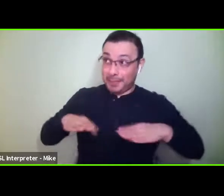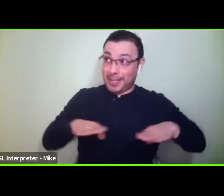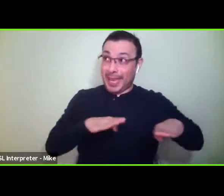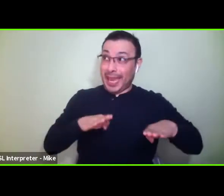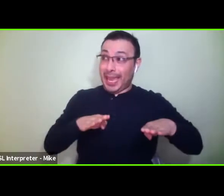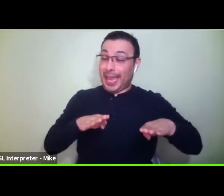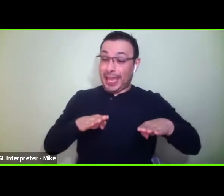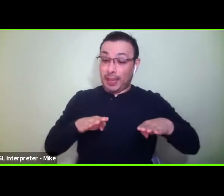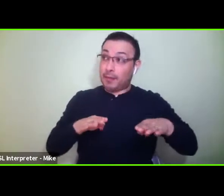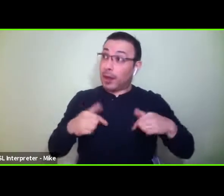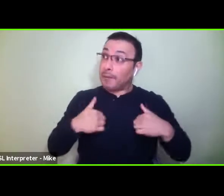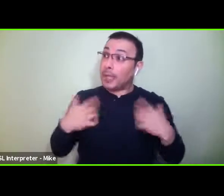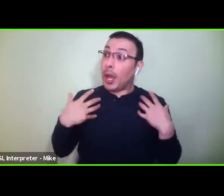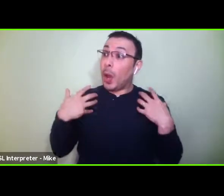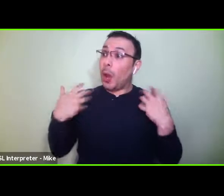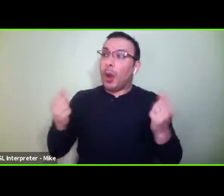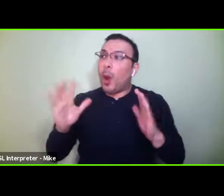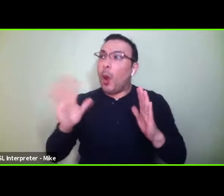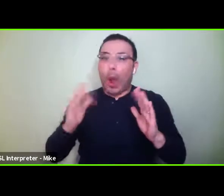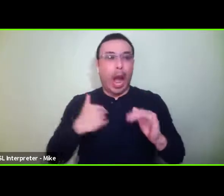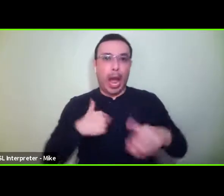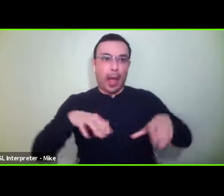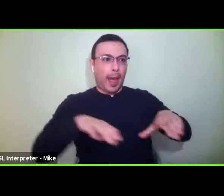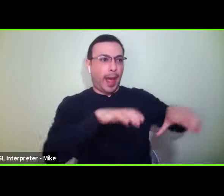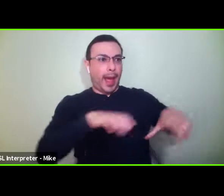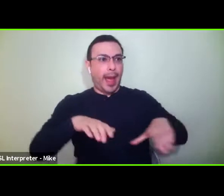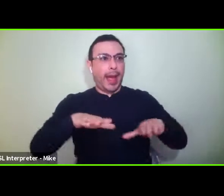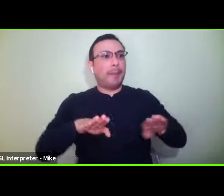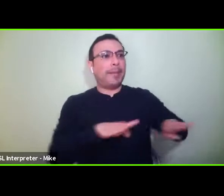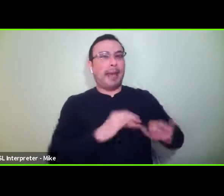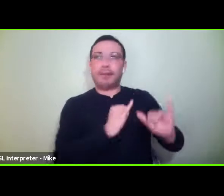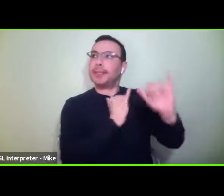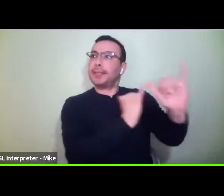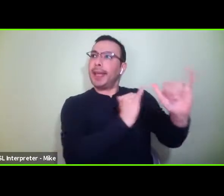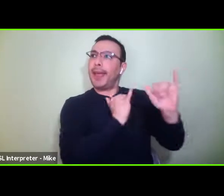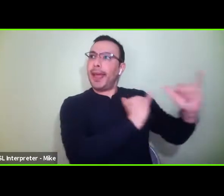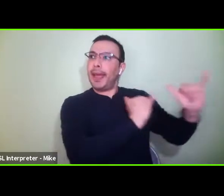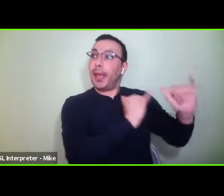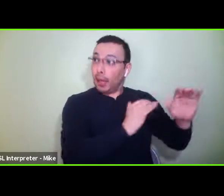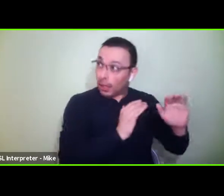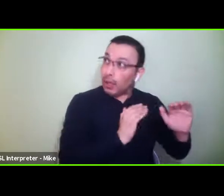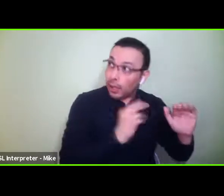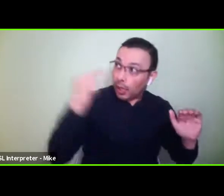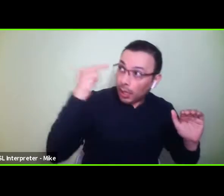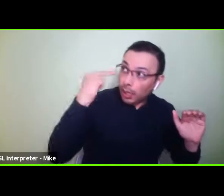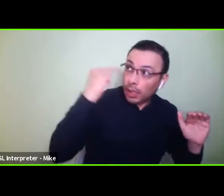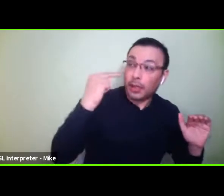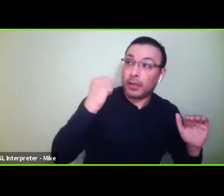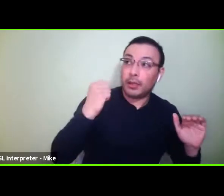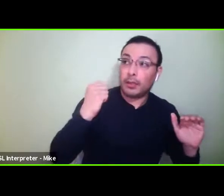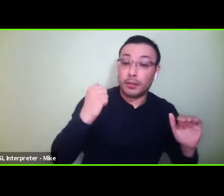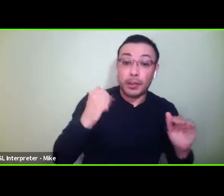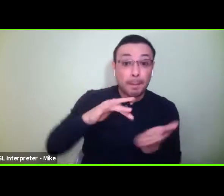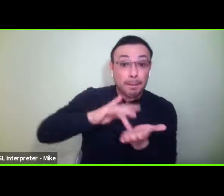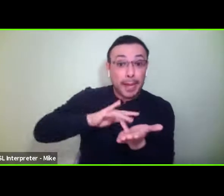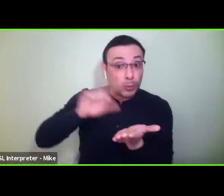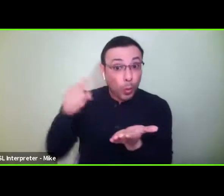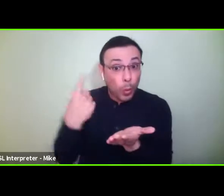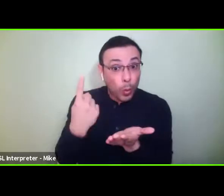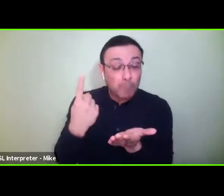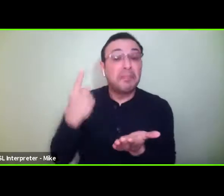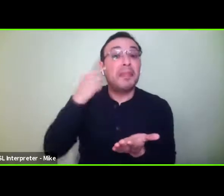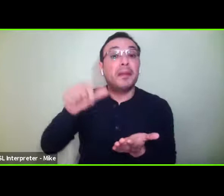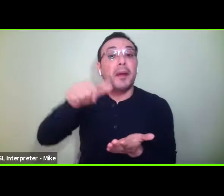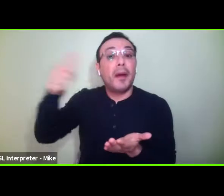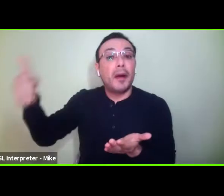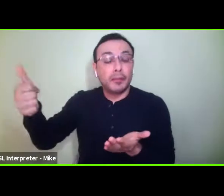any alleviation of our own pains. But we can see this in other domains as well. Think of the cochlear implantation